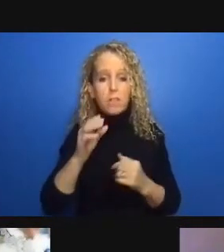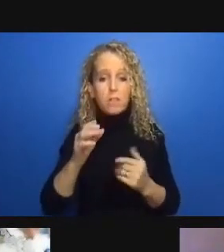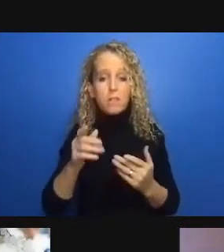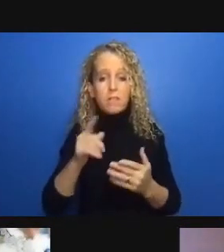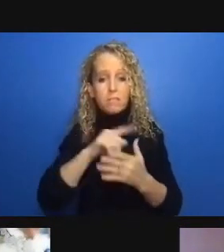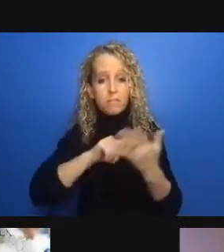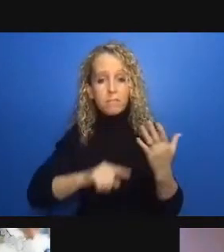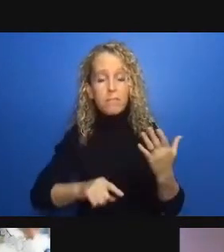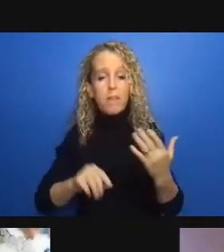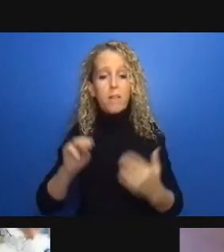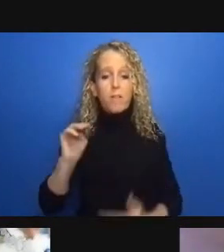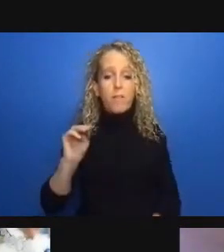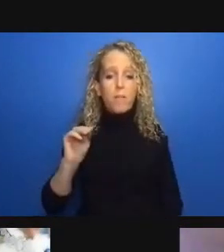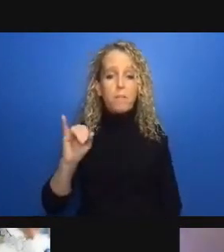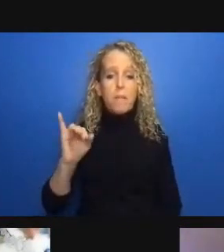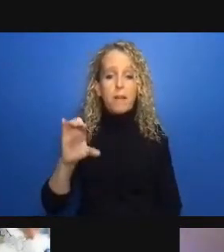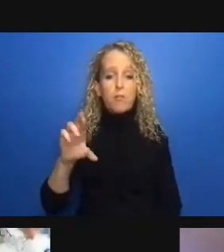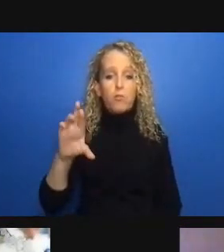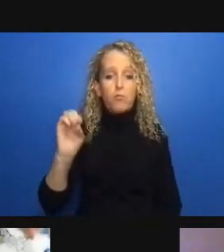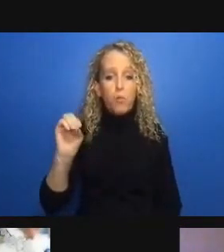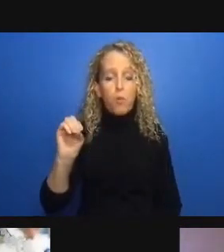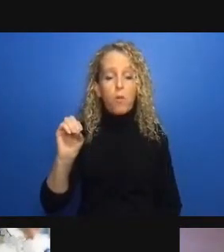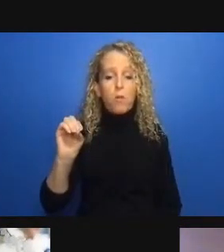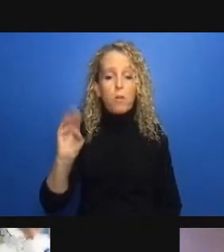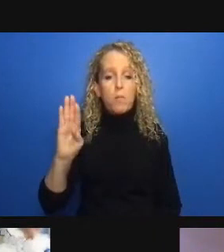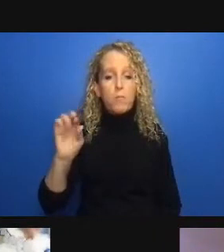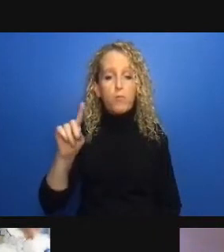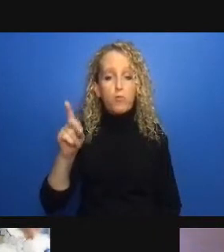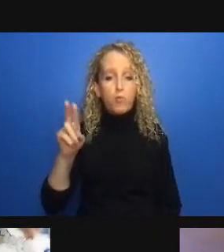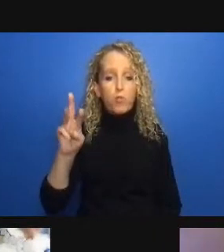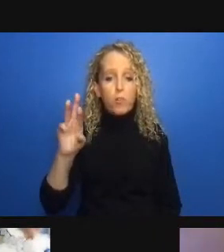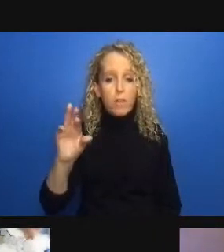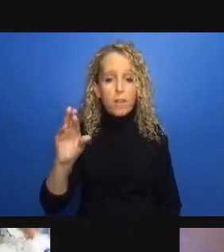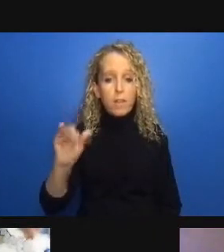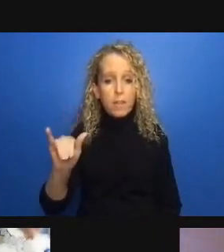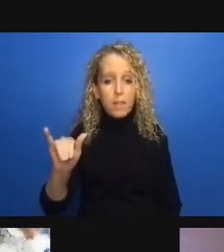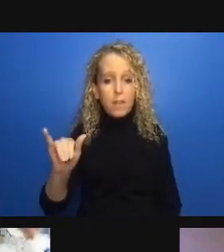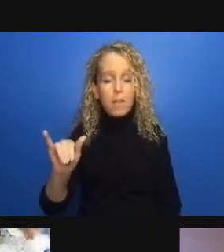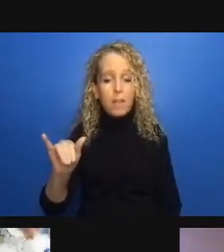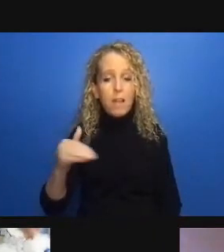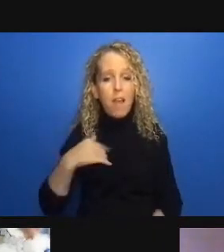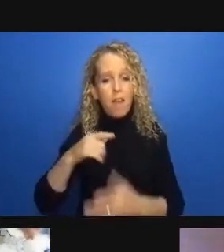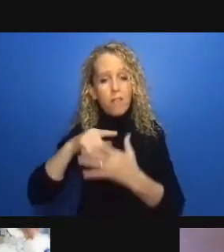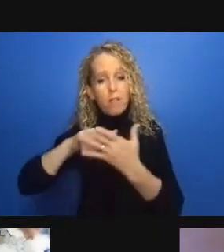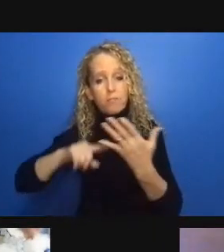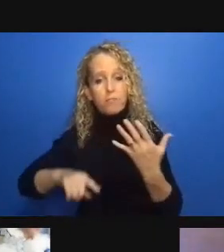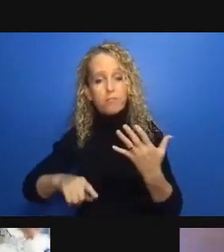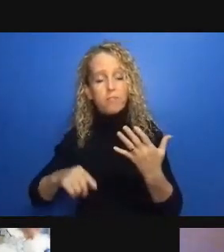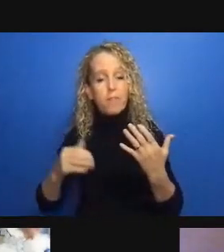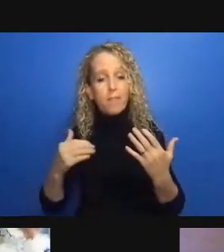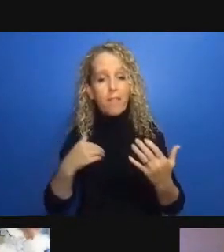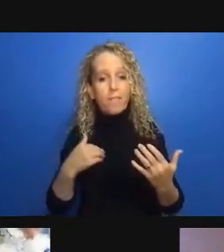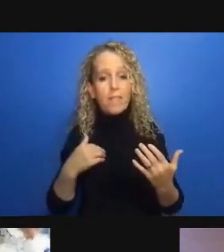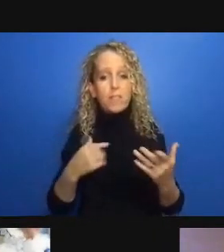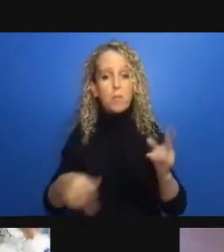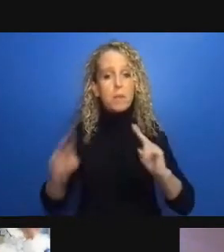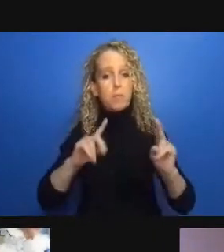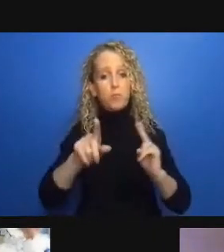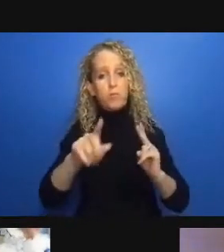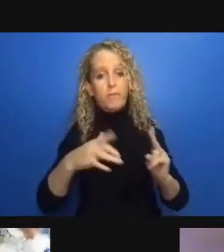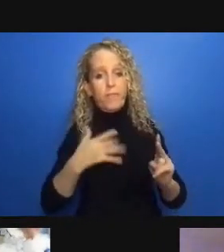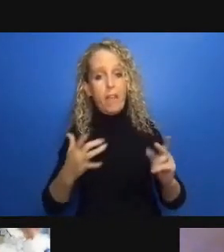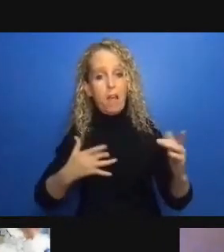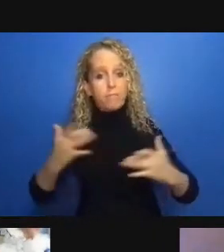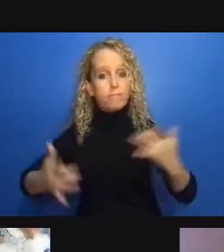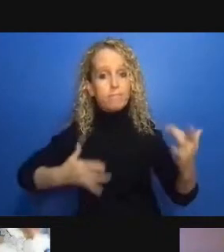the microbreweries, so that involves food production and drinks. So I think there's excitement to be had, but I think we certainly